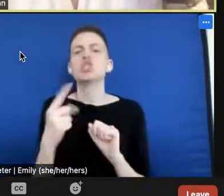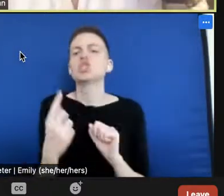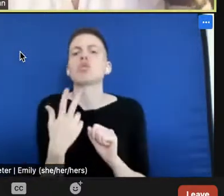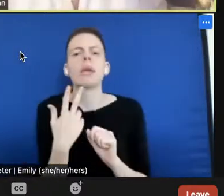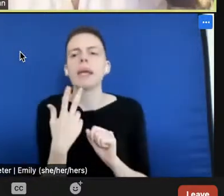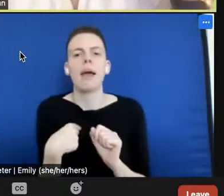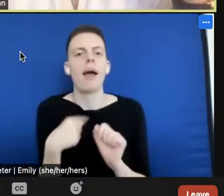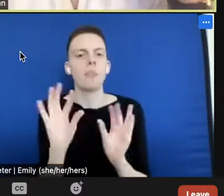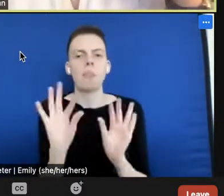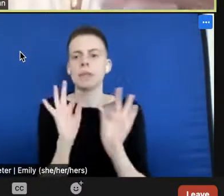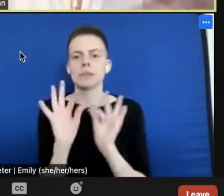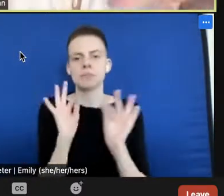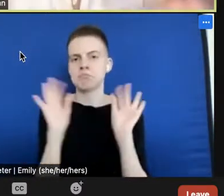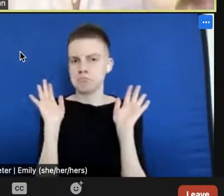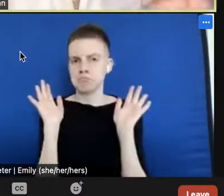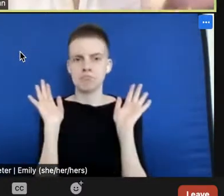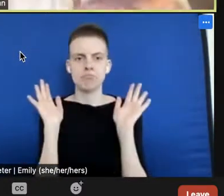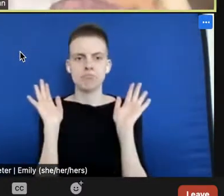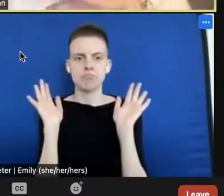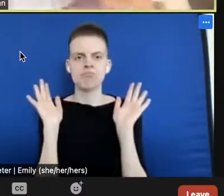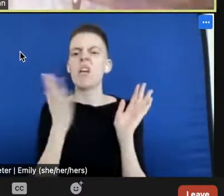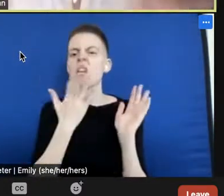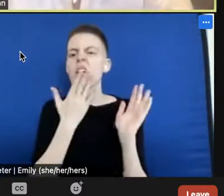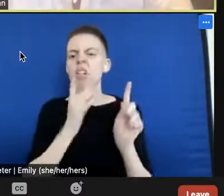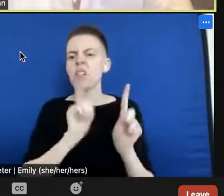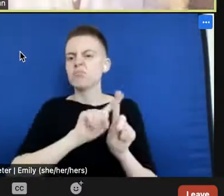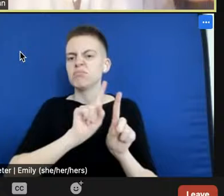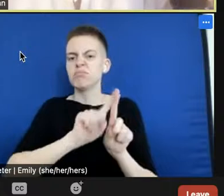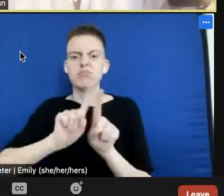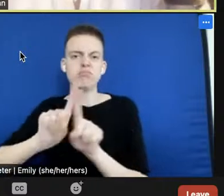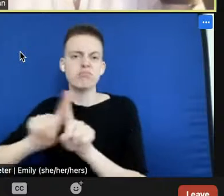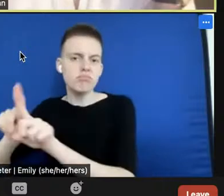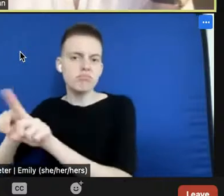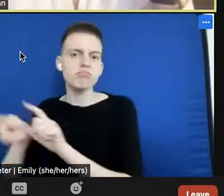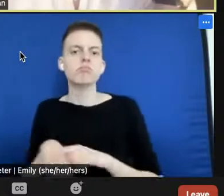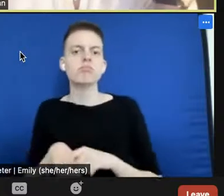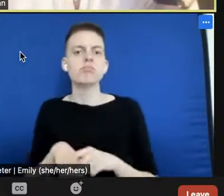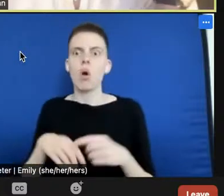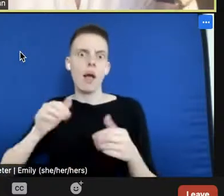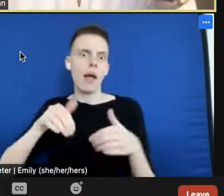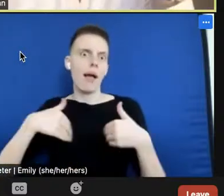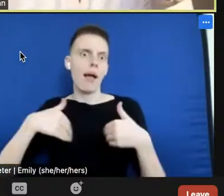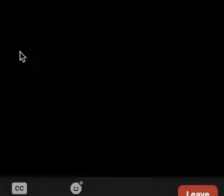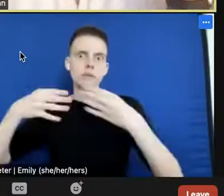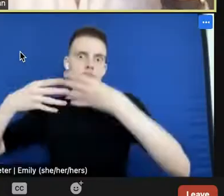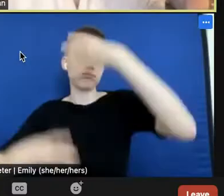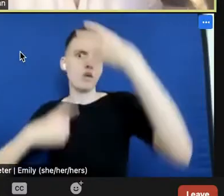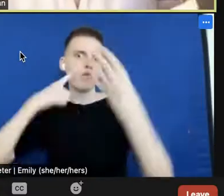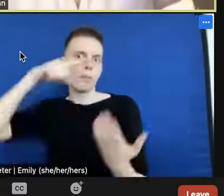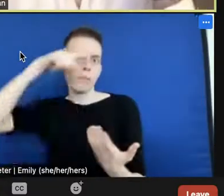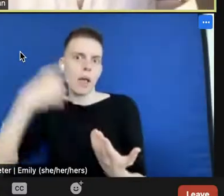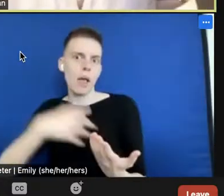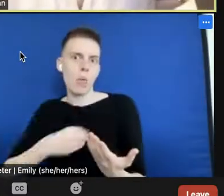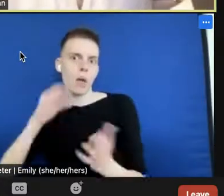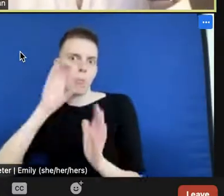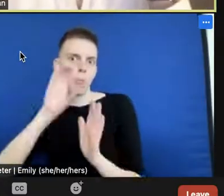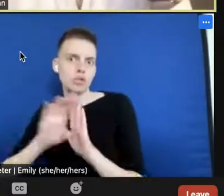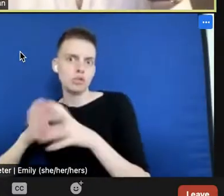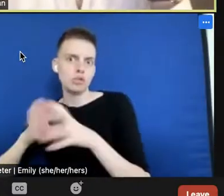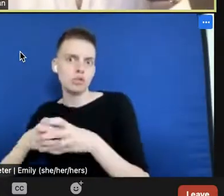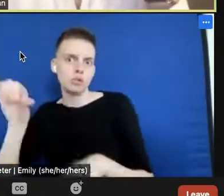smattering of some of the color choices. There's a whole set of choices for black and white as well. If you look at this smattering